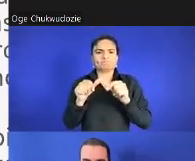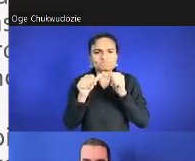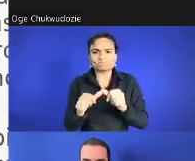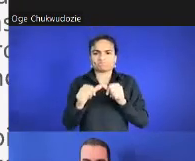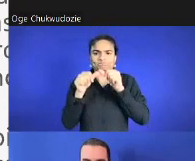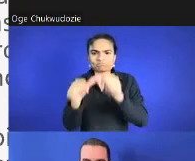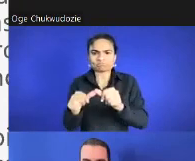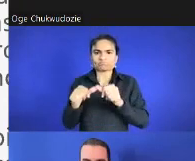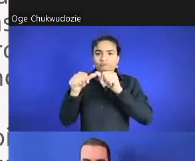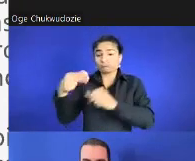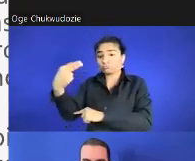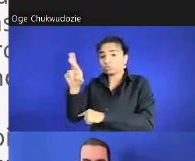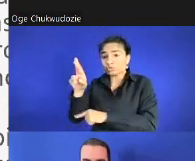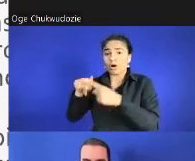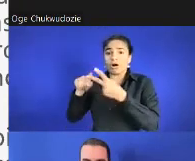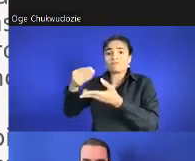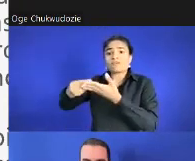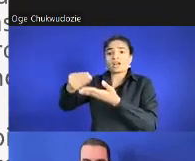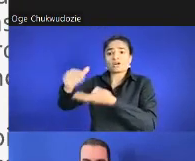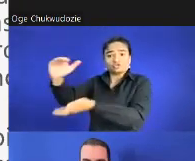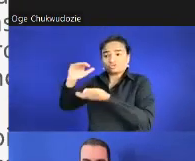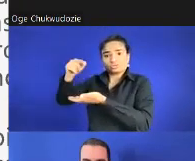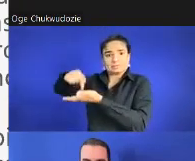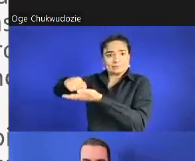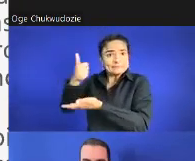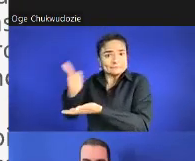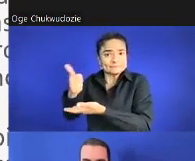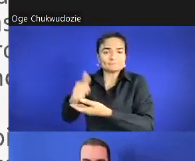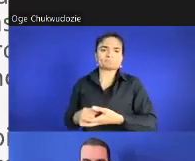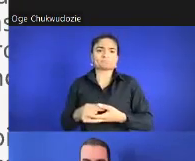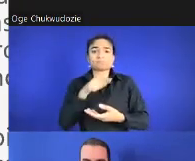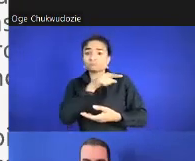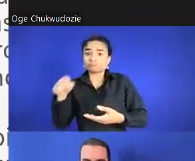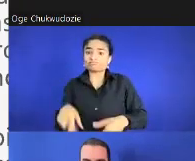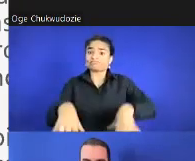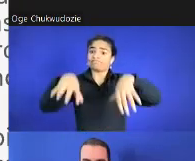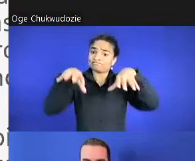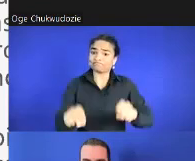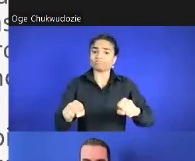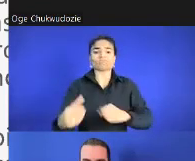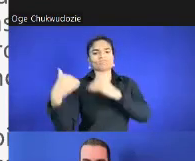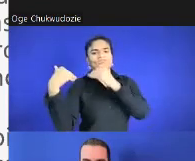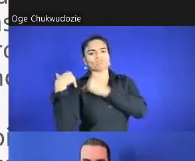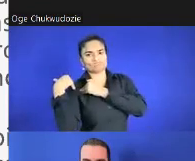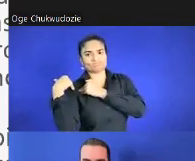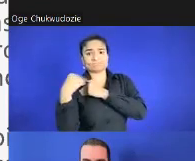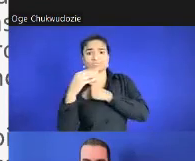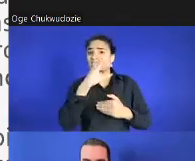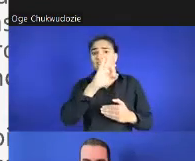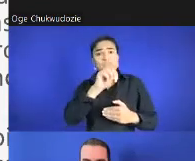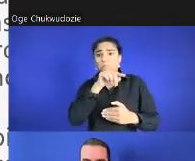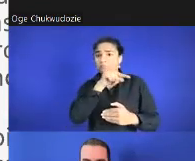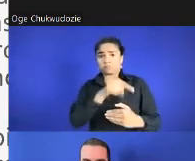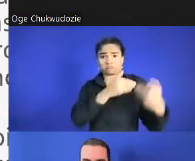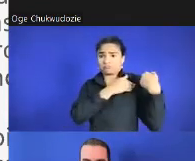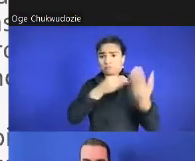beginning of the project, or if the project funds are not flexible, then we'll have challenge of getting the right people